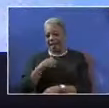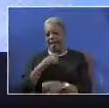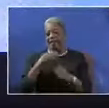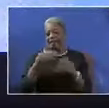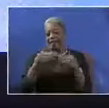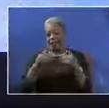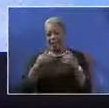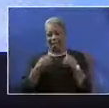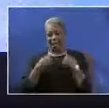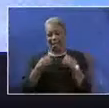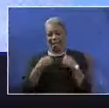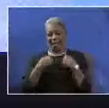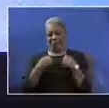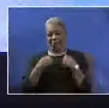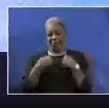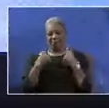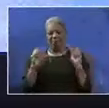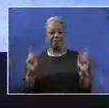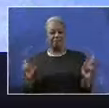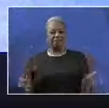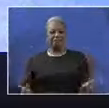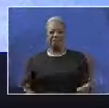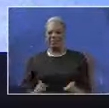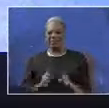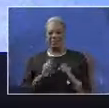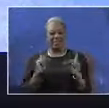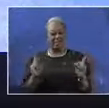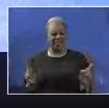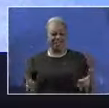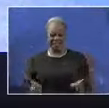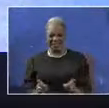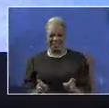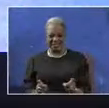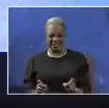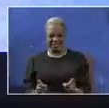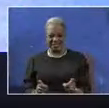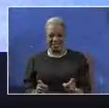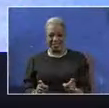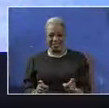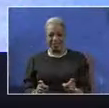have sinned. So David acknowledged his sin,